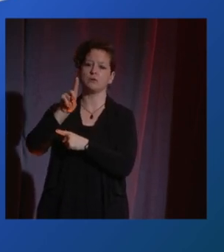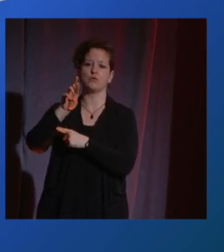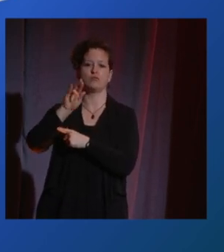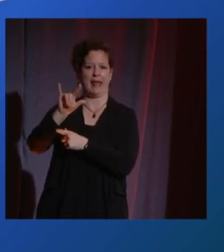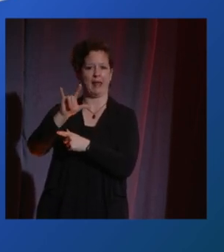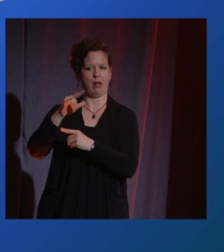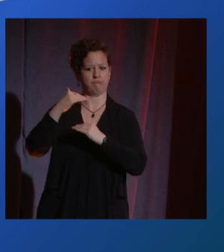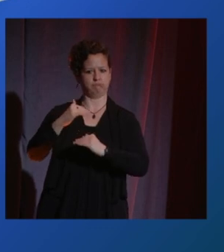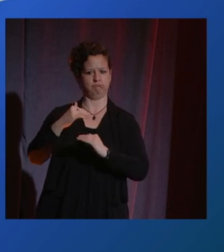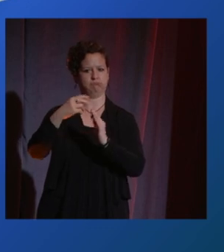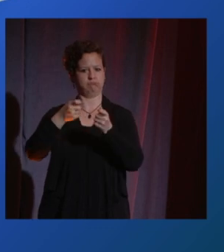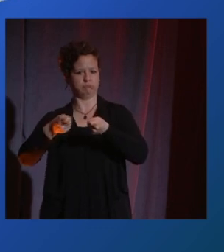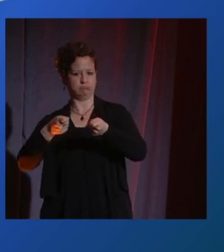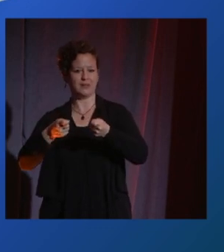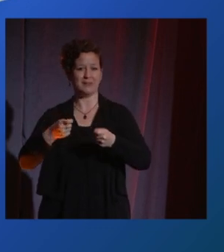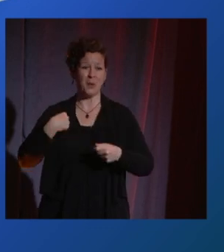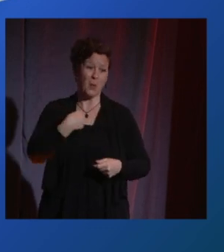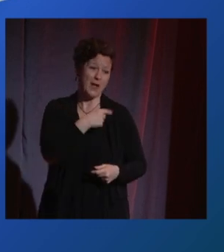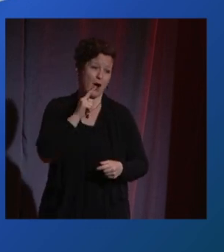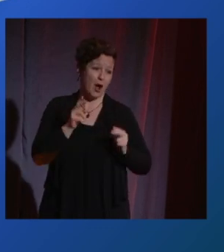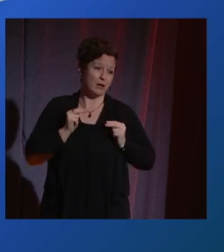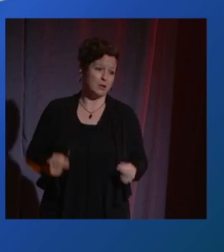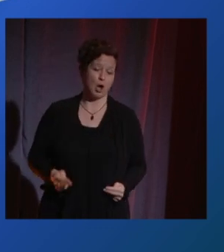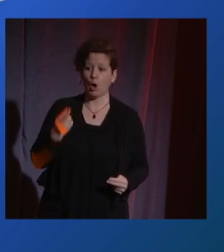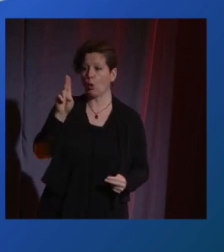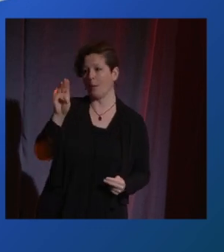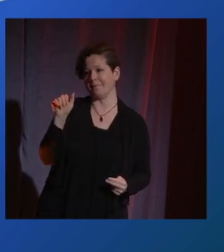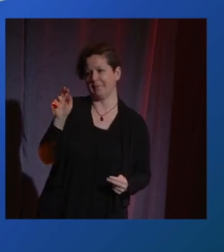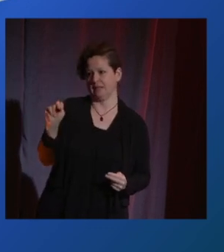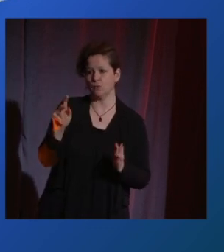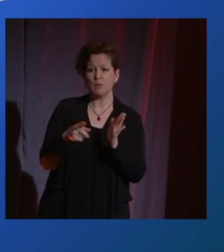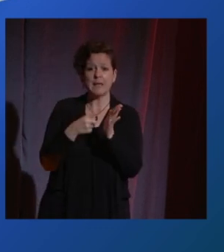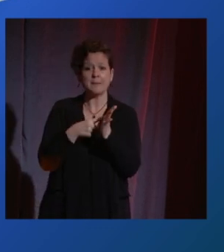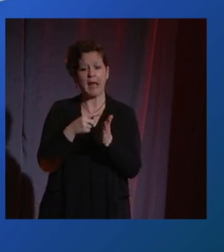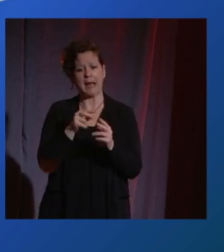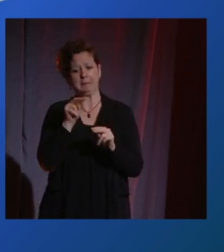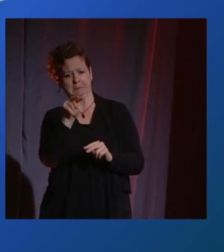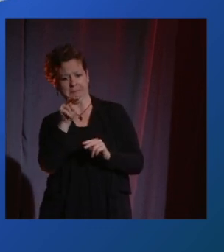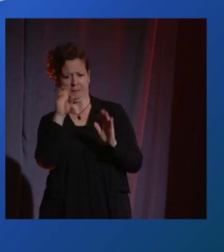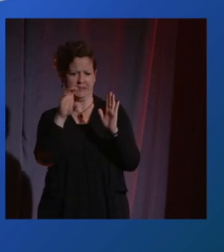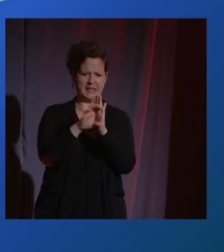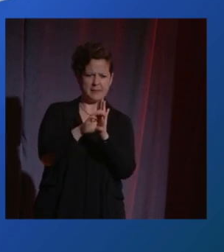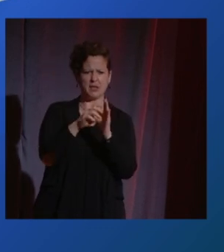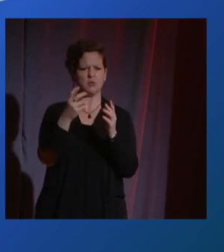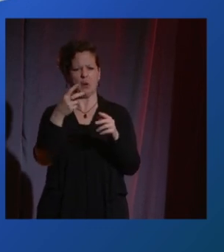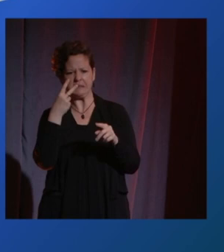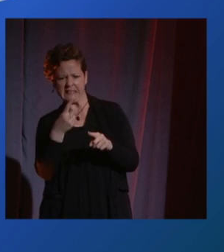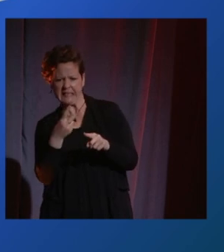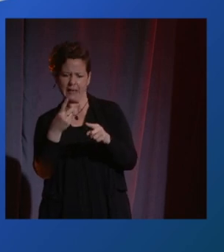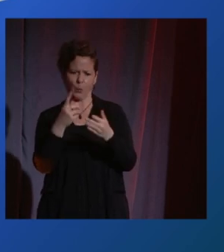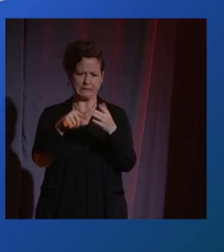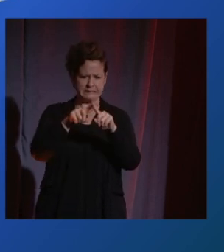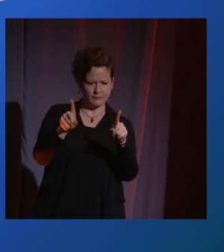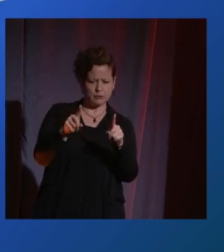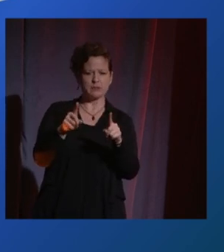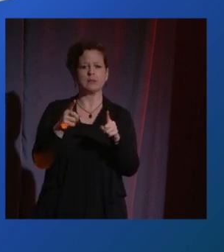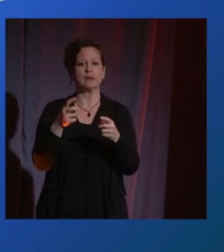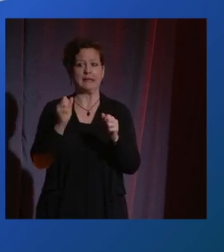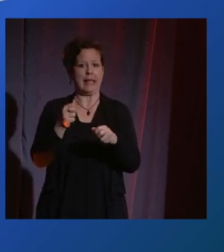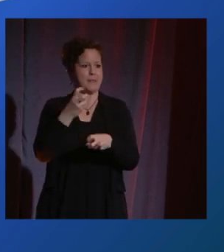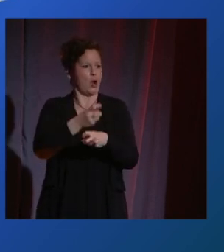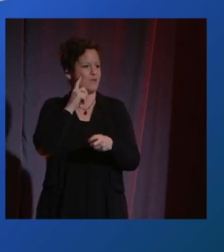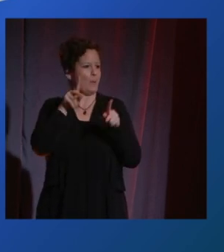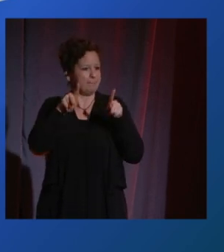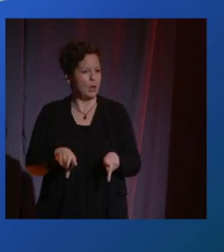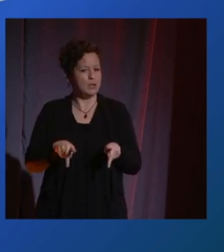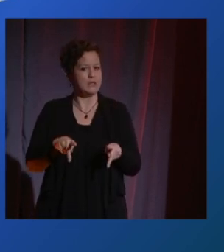very hard calls sometimes when you're talking about distinction and so if you're interested in saving people